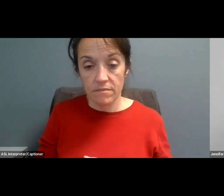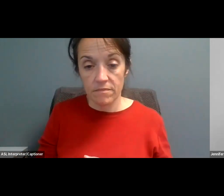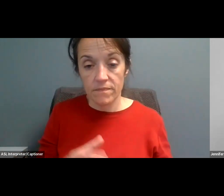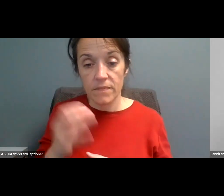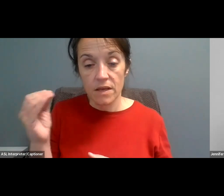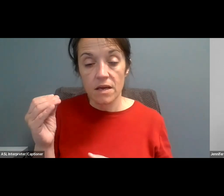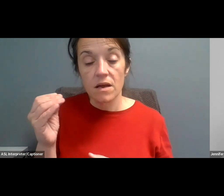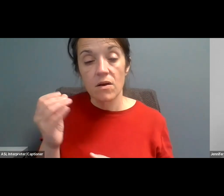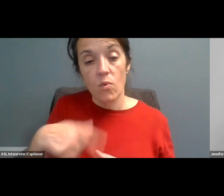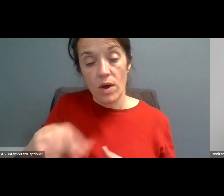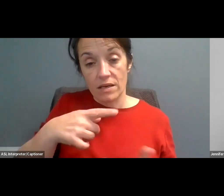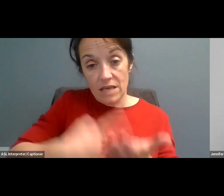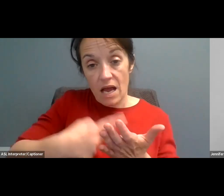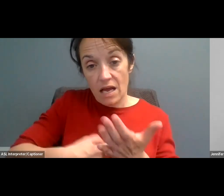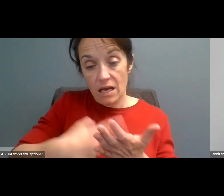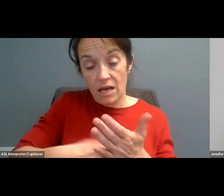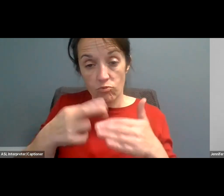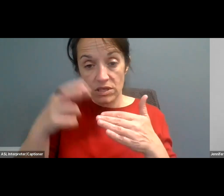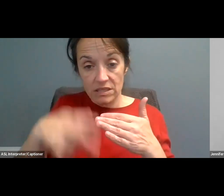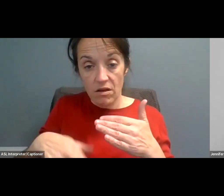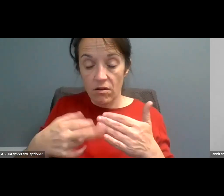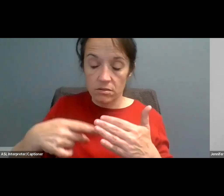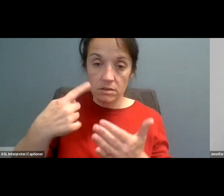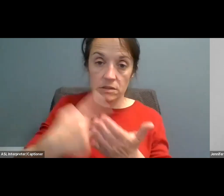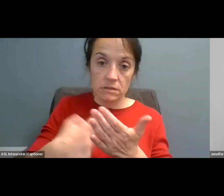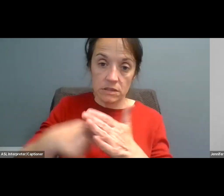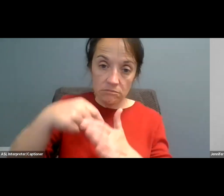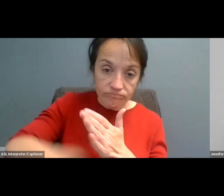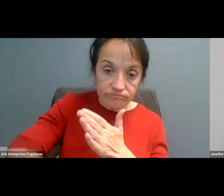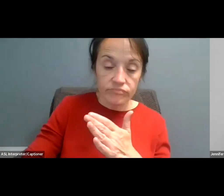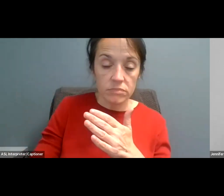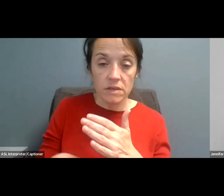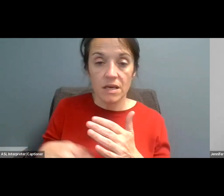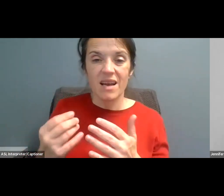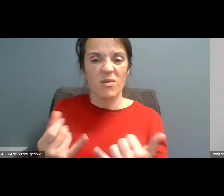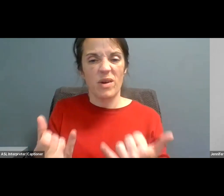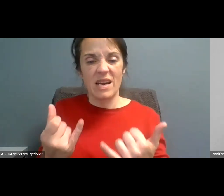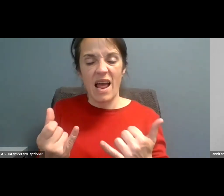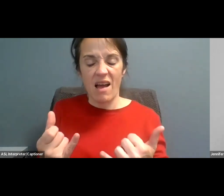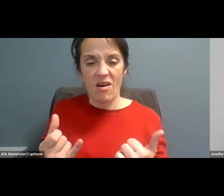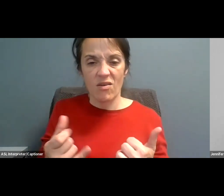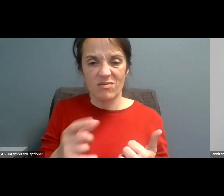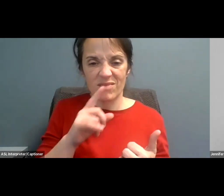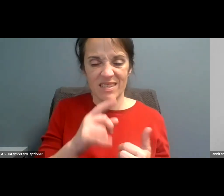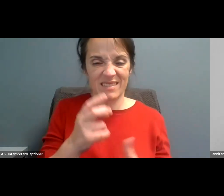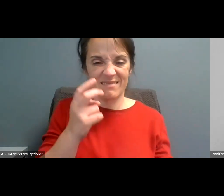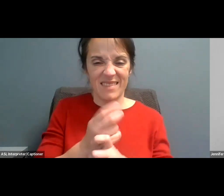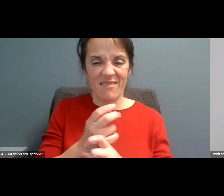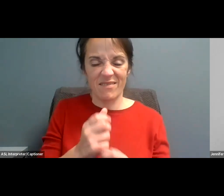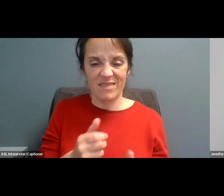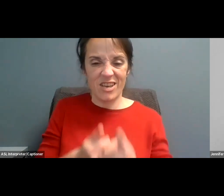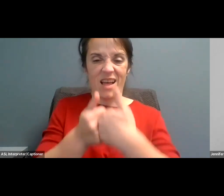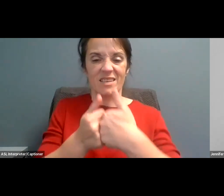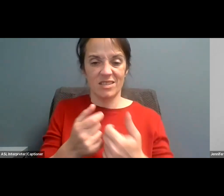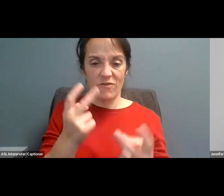talking about, making some changes, because right now it's very difficult to view them. Going in individually is not easy, and